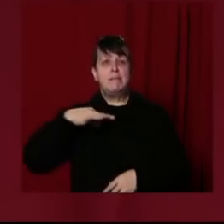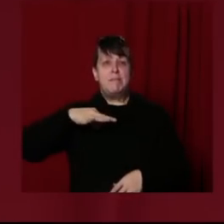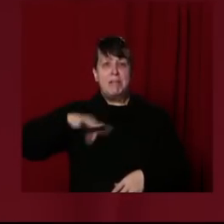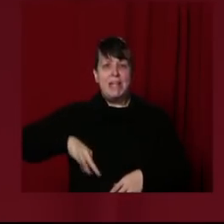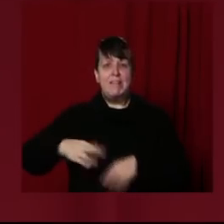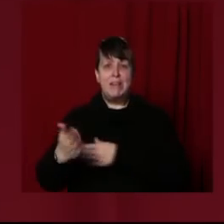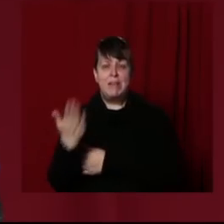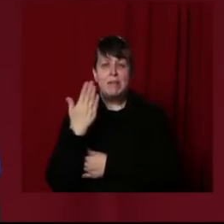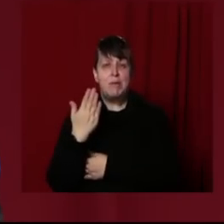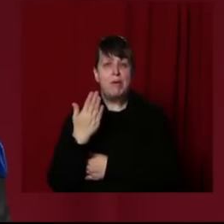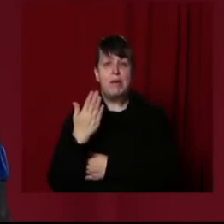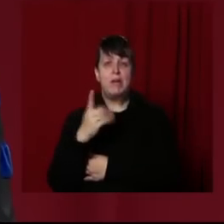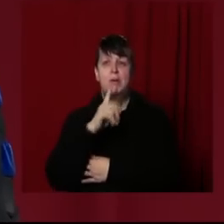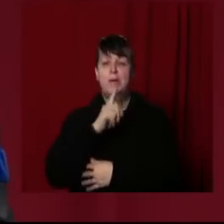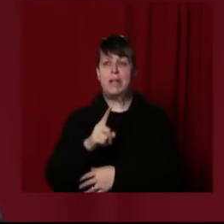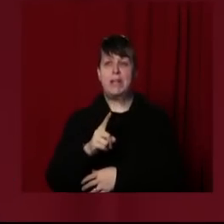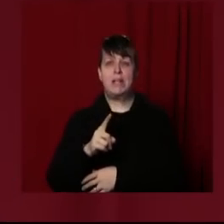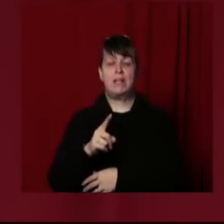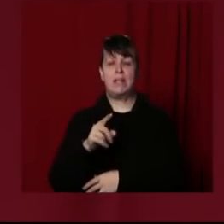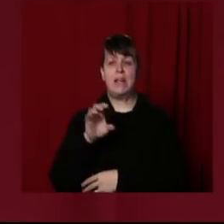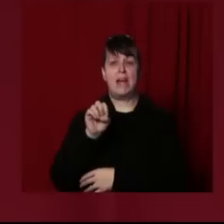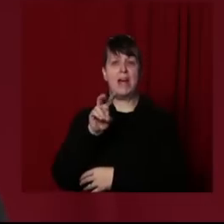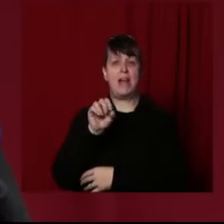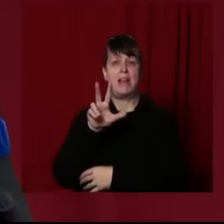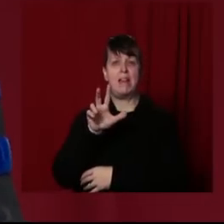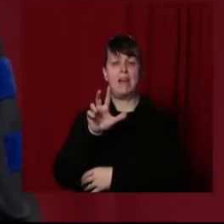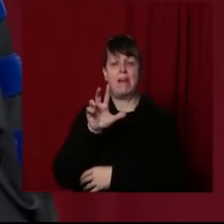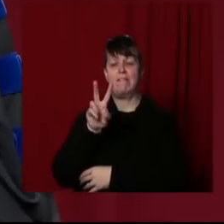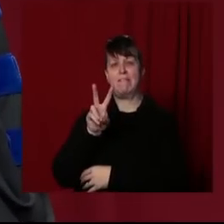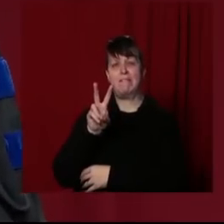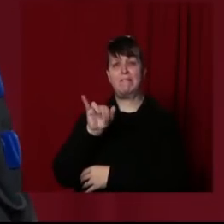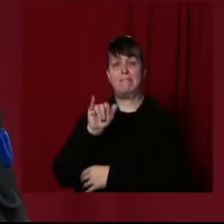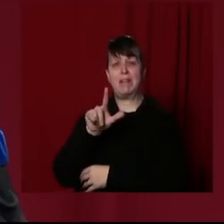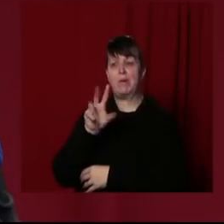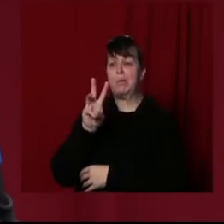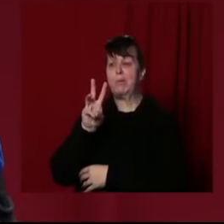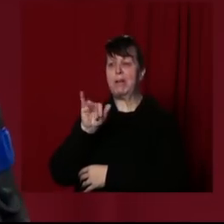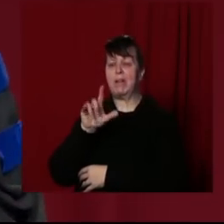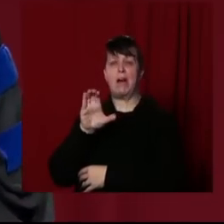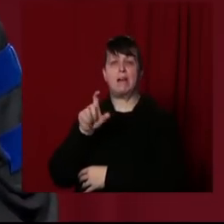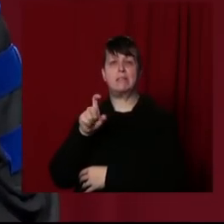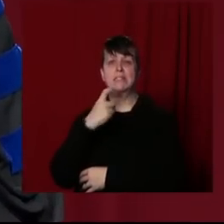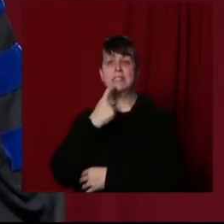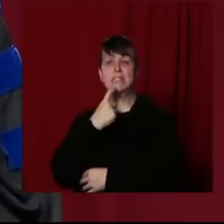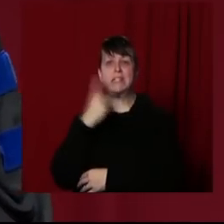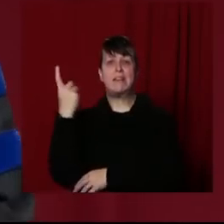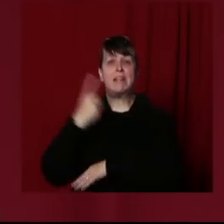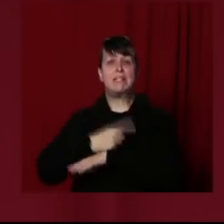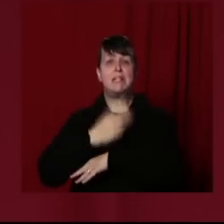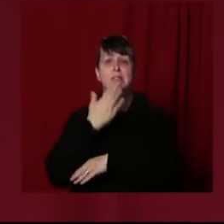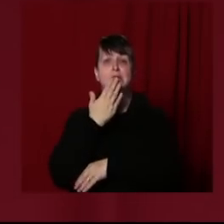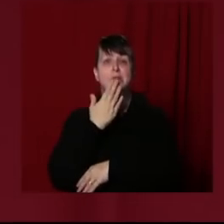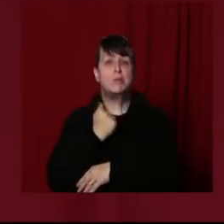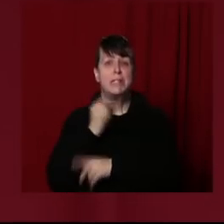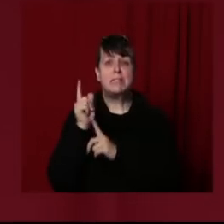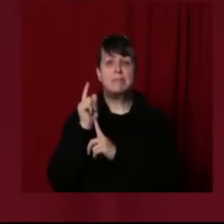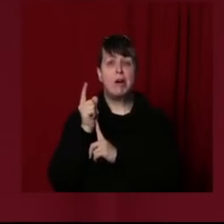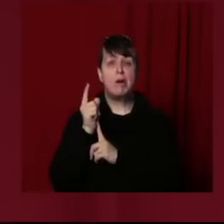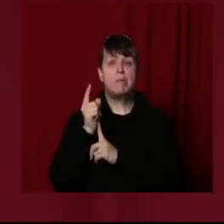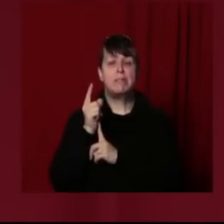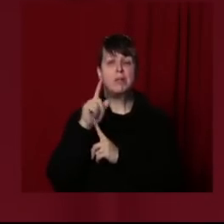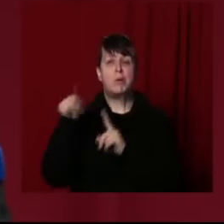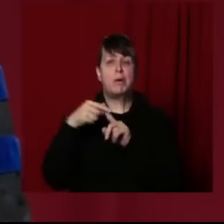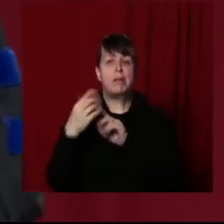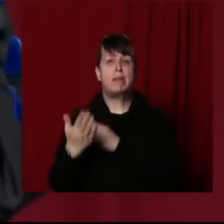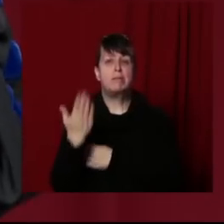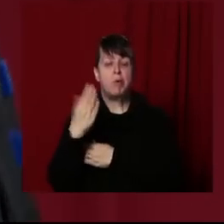The poet Ella Wheeler Wilcox once declared, "Day's sweetest moments are at dawn, refreshed by his